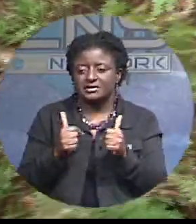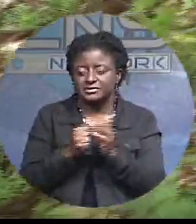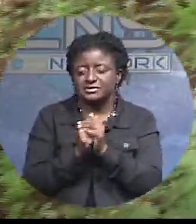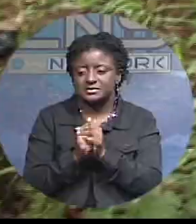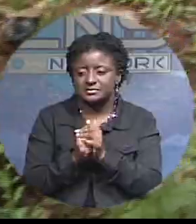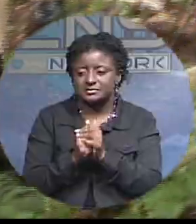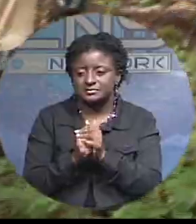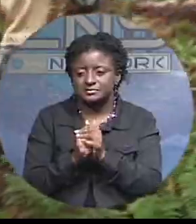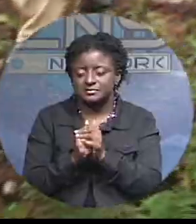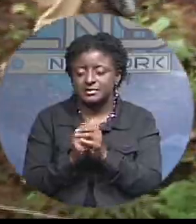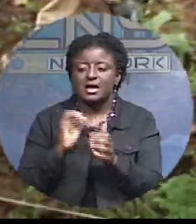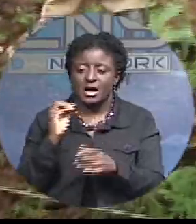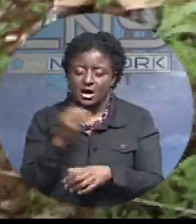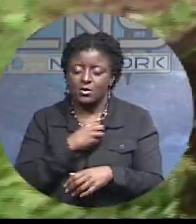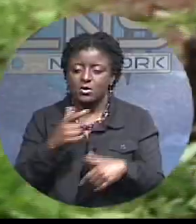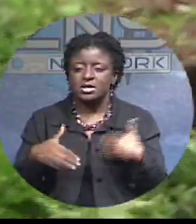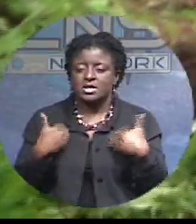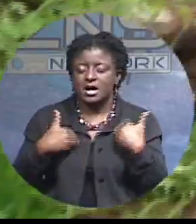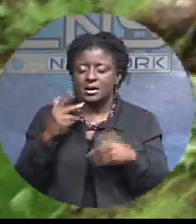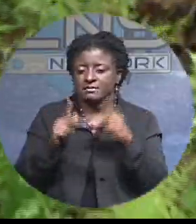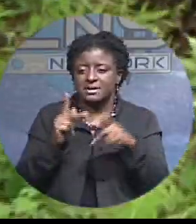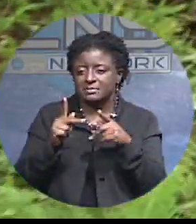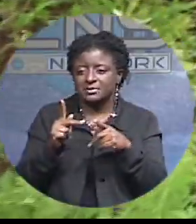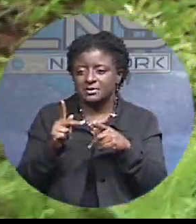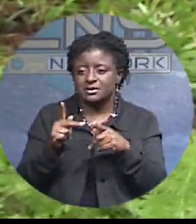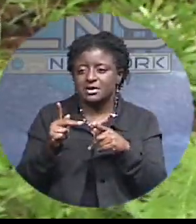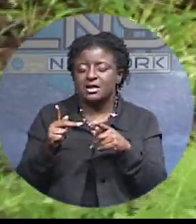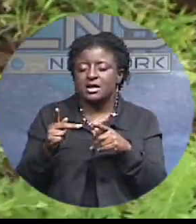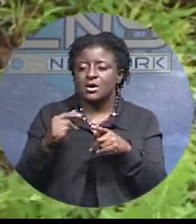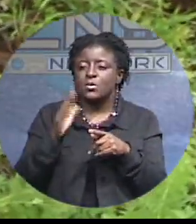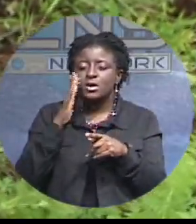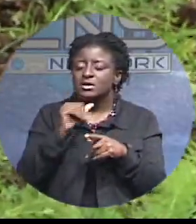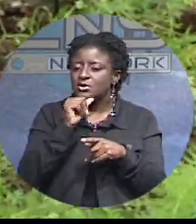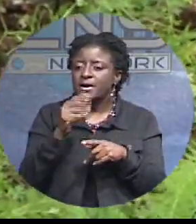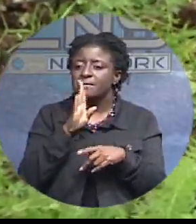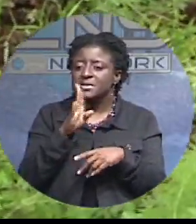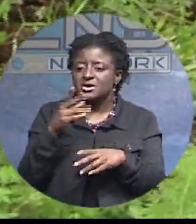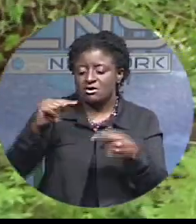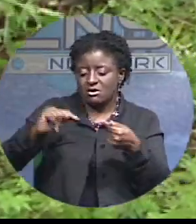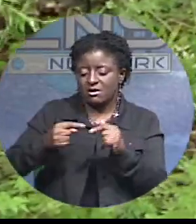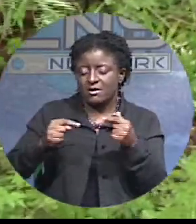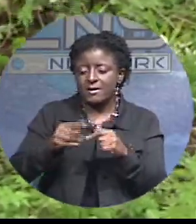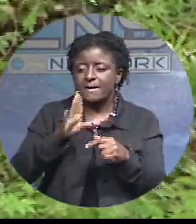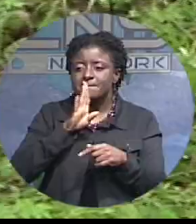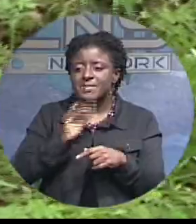to, will not be hurt by these drugs. And they will pursue the drug trafficker, they will